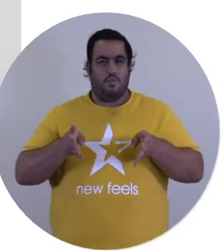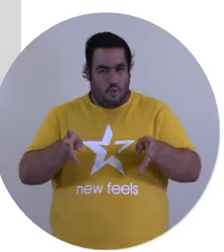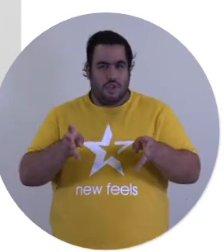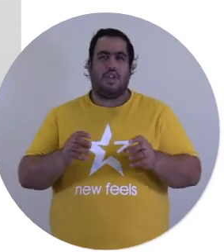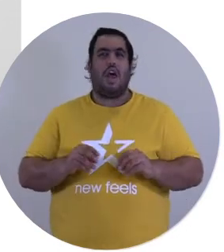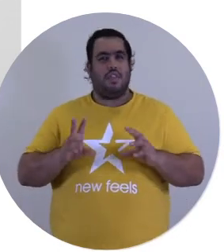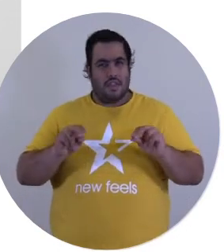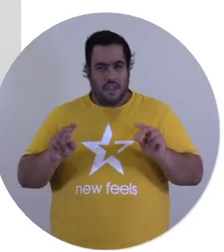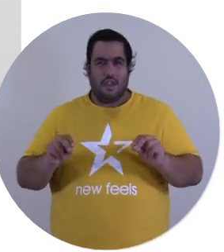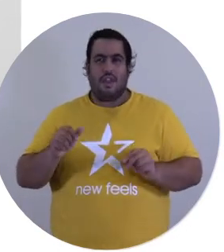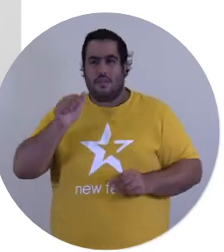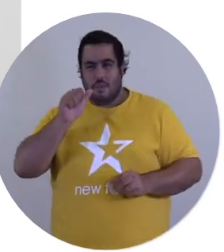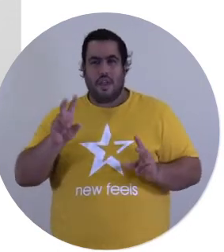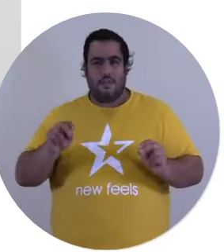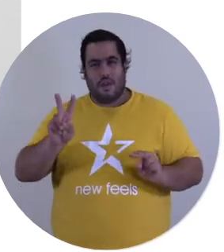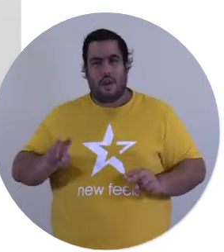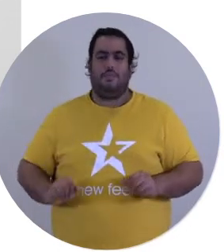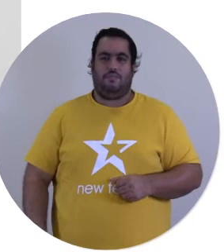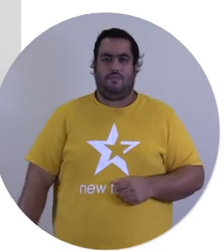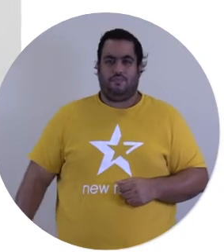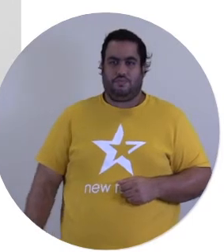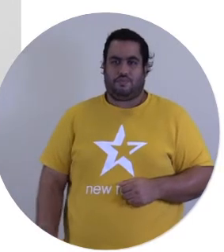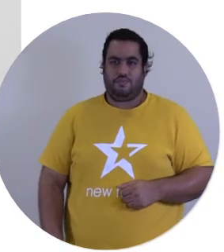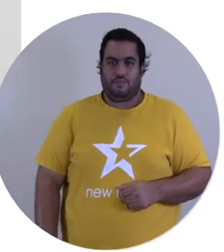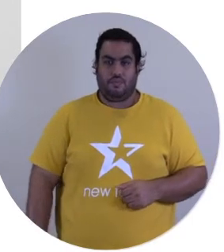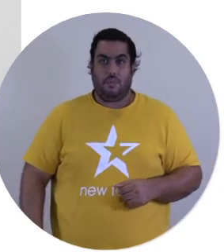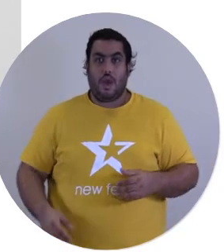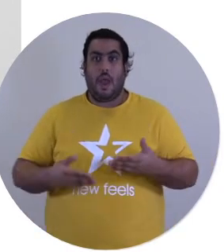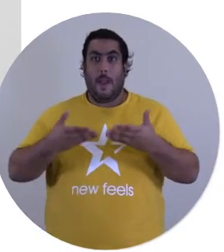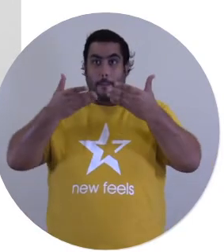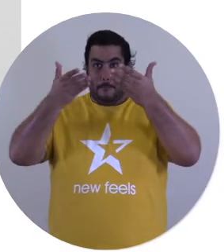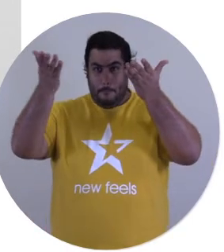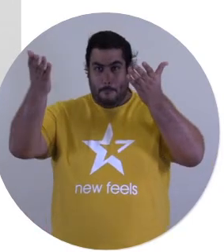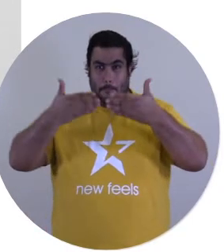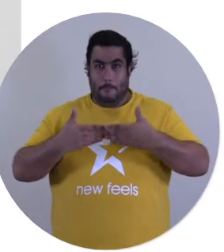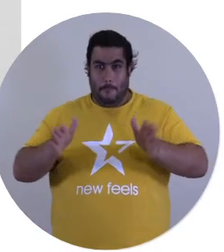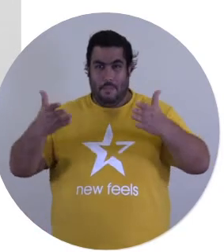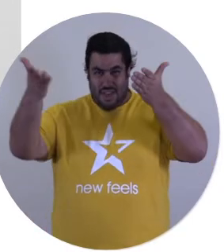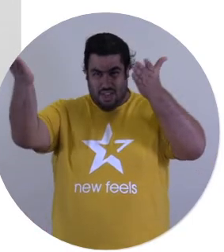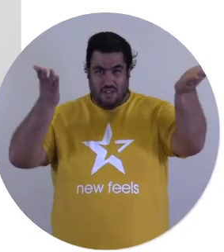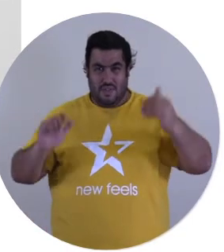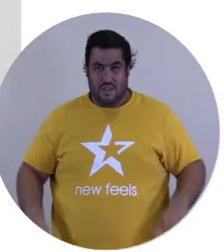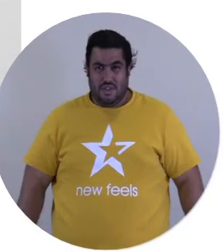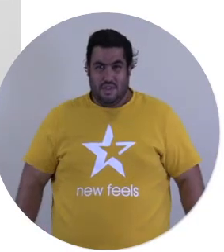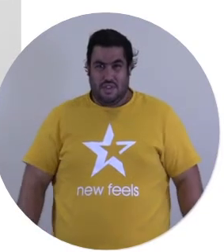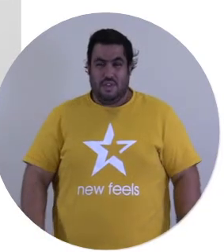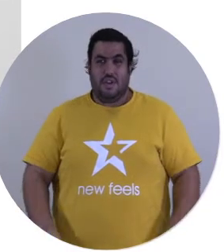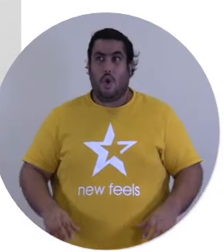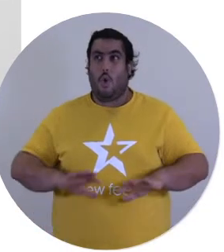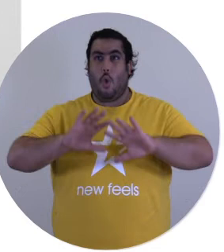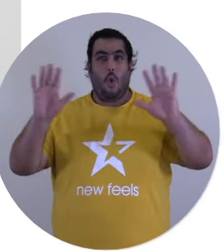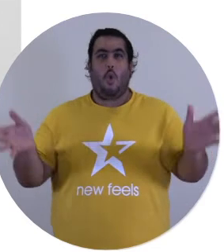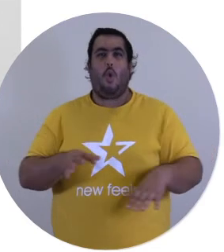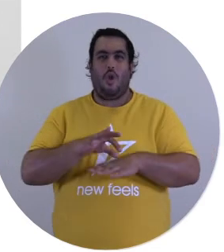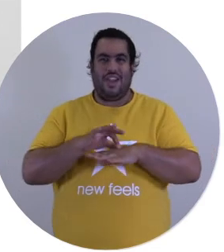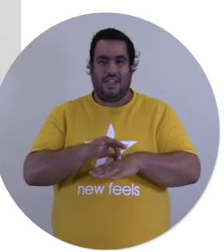this word. What does public services mean? Public services is a noun. That means a service run